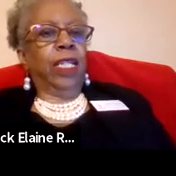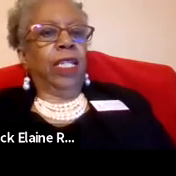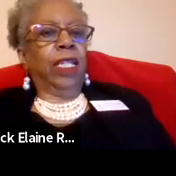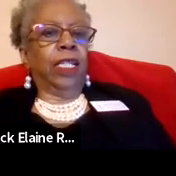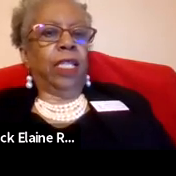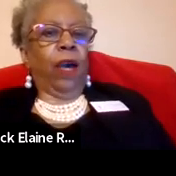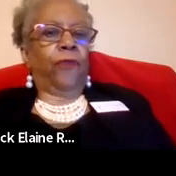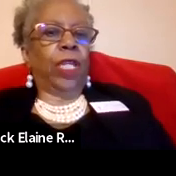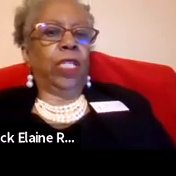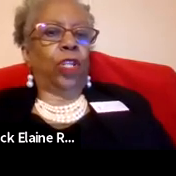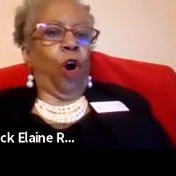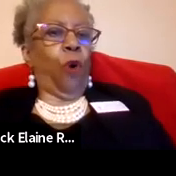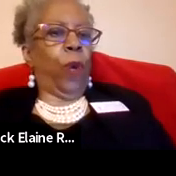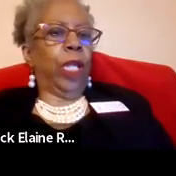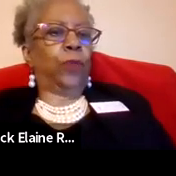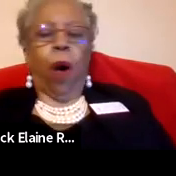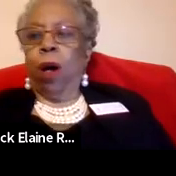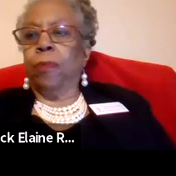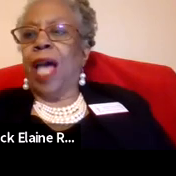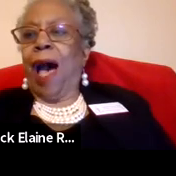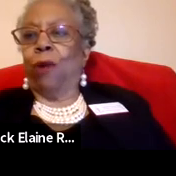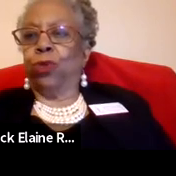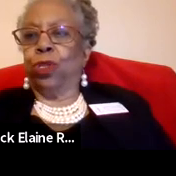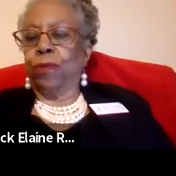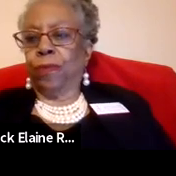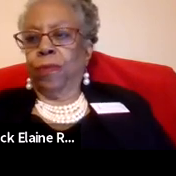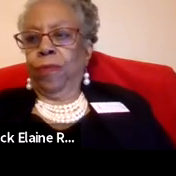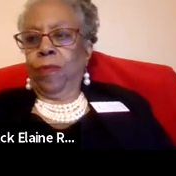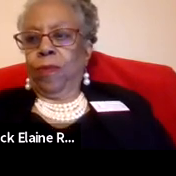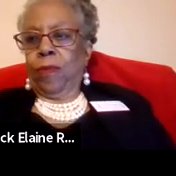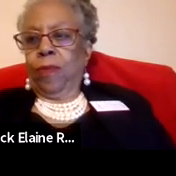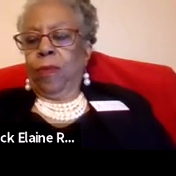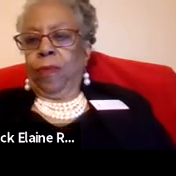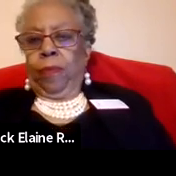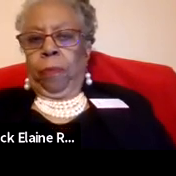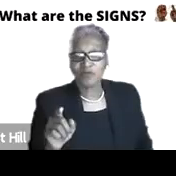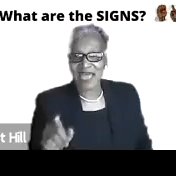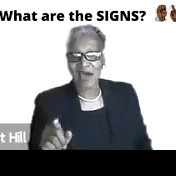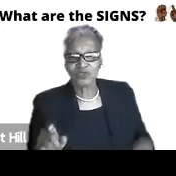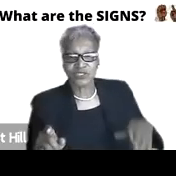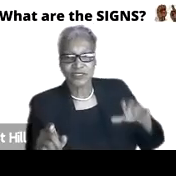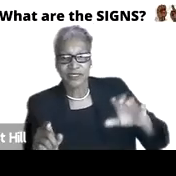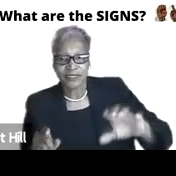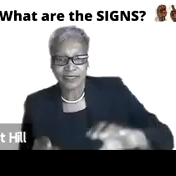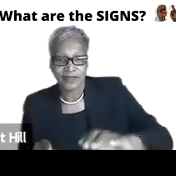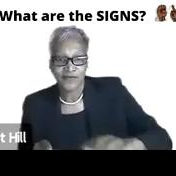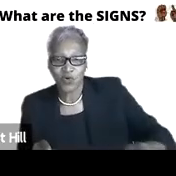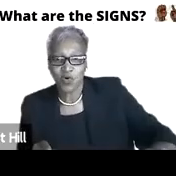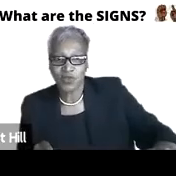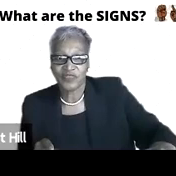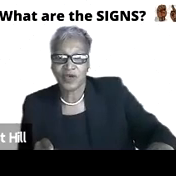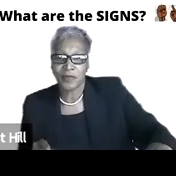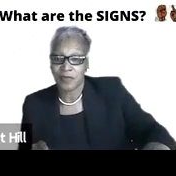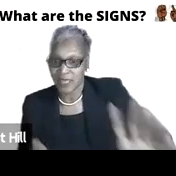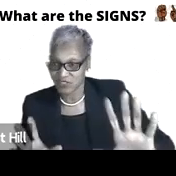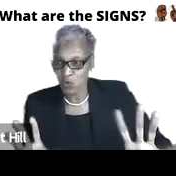says, this is helpful. Is it always palms out? It's palms out